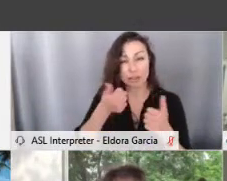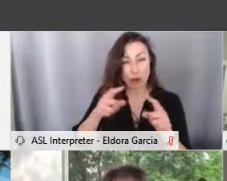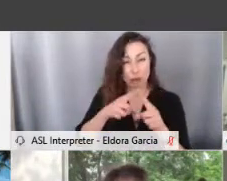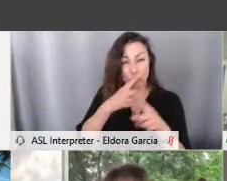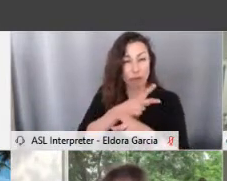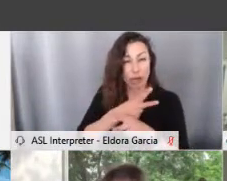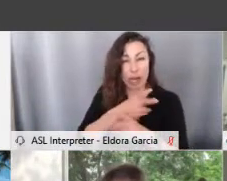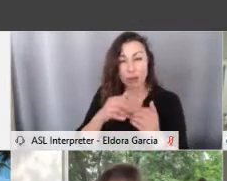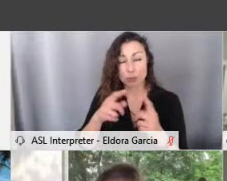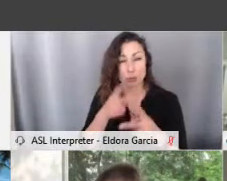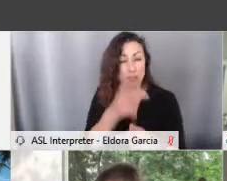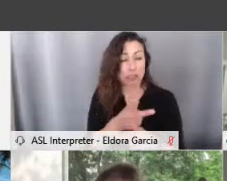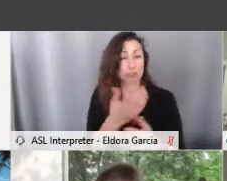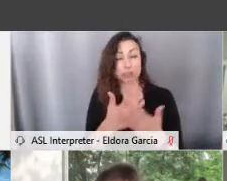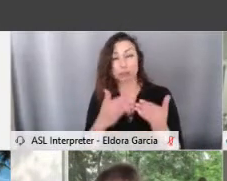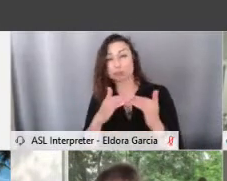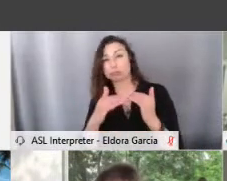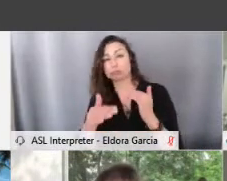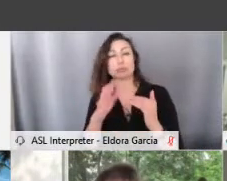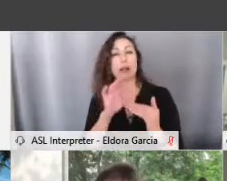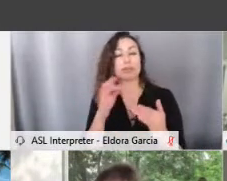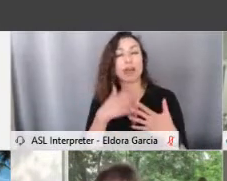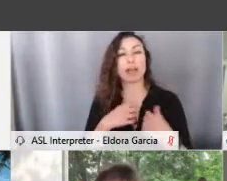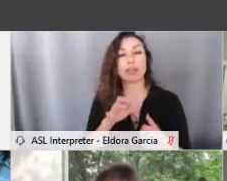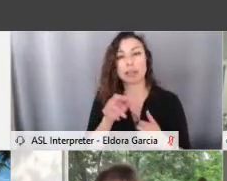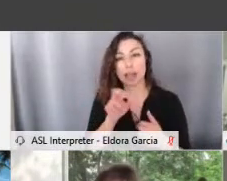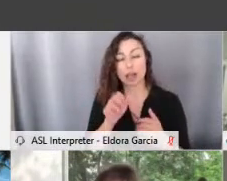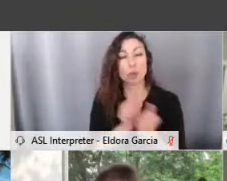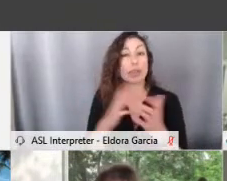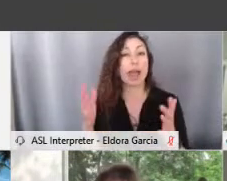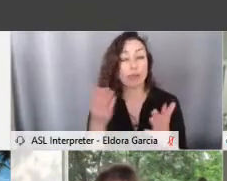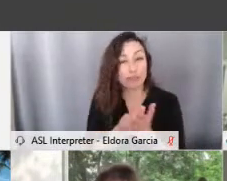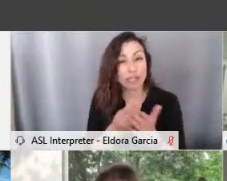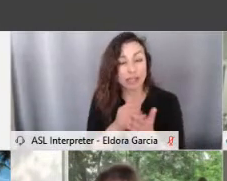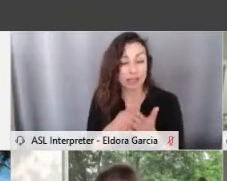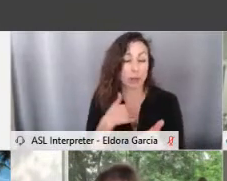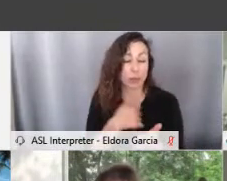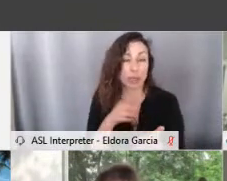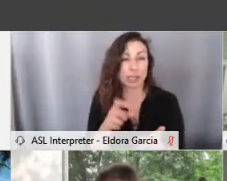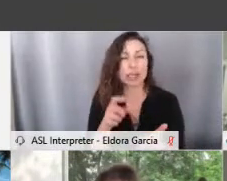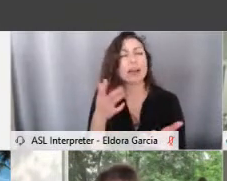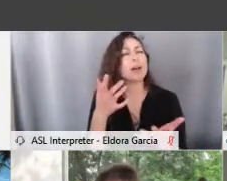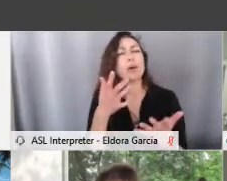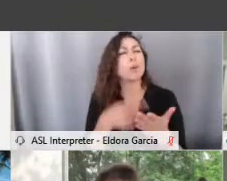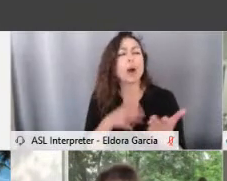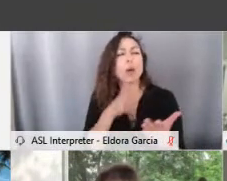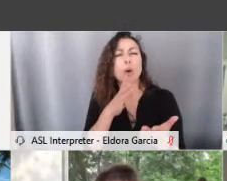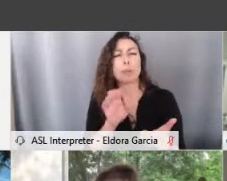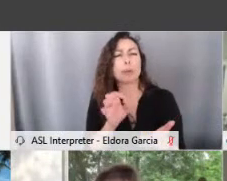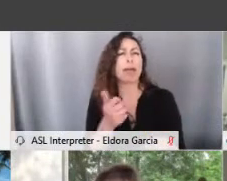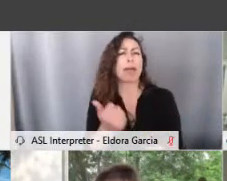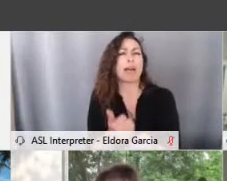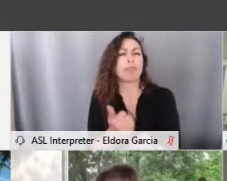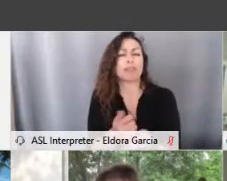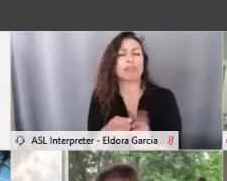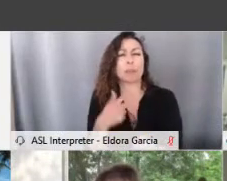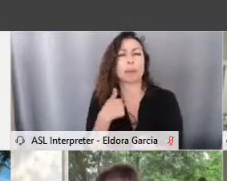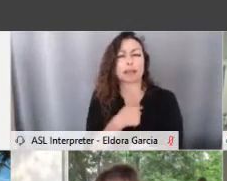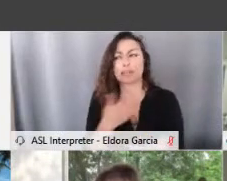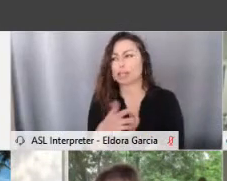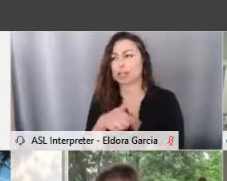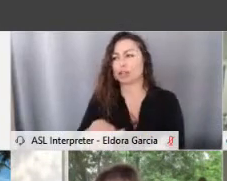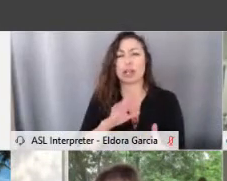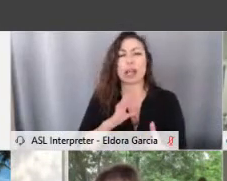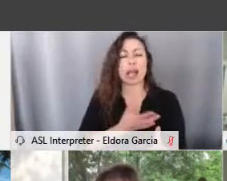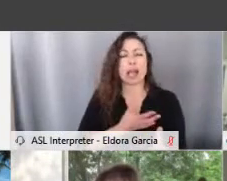to hold some semblance of a healthcare system with a lack of funding that we really need, what would be helpful from us in the body that